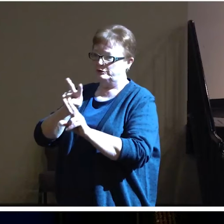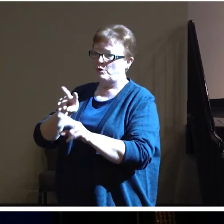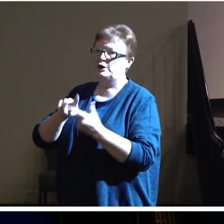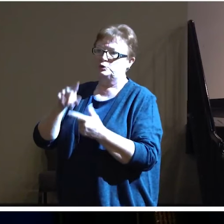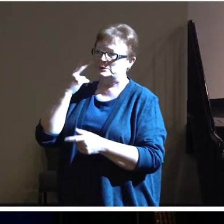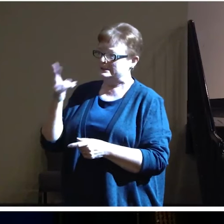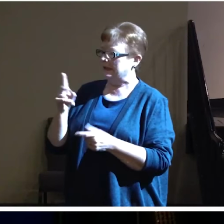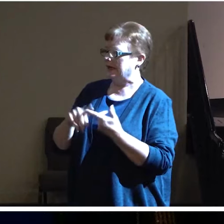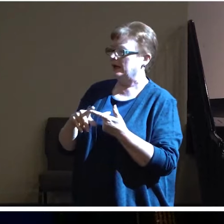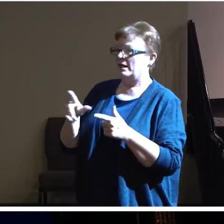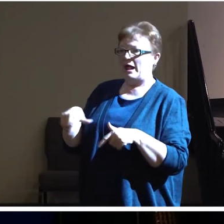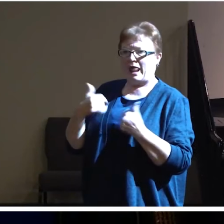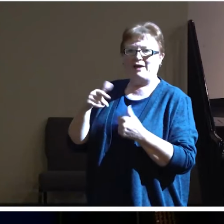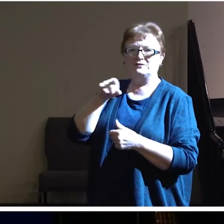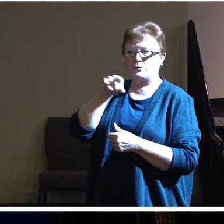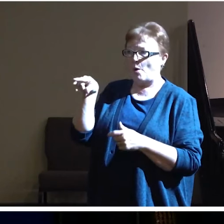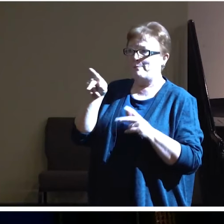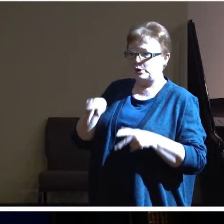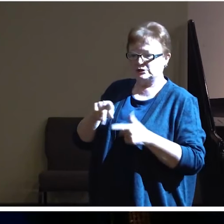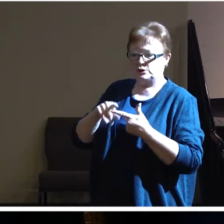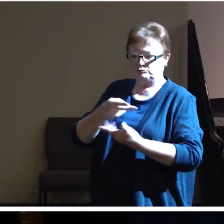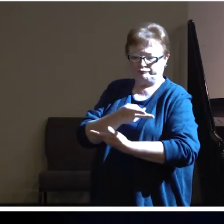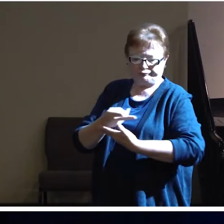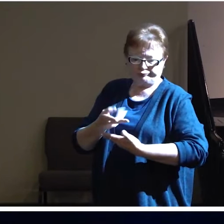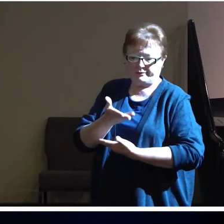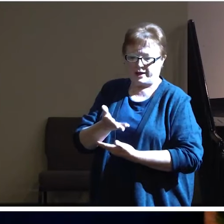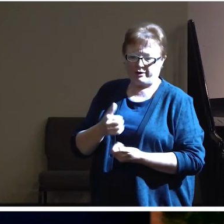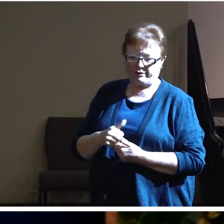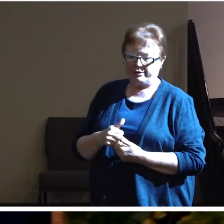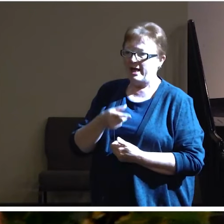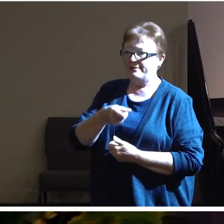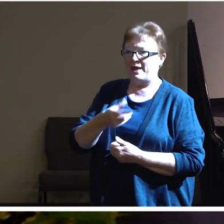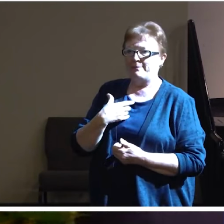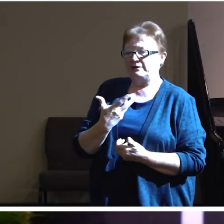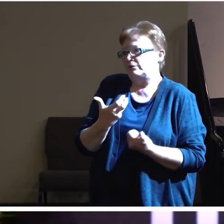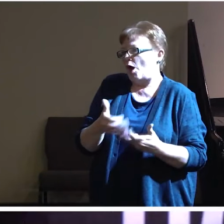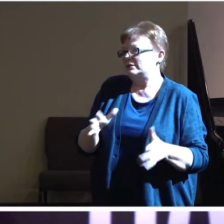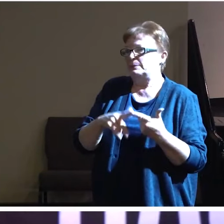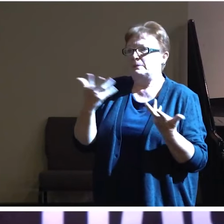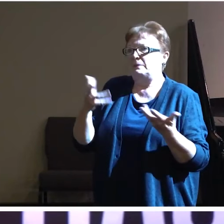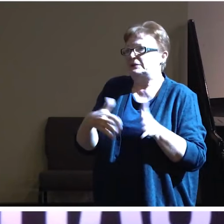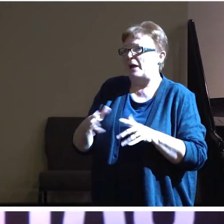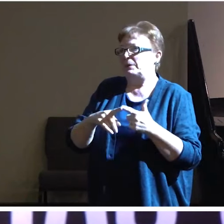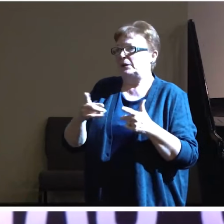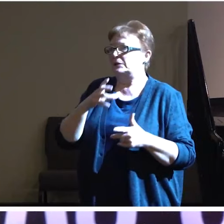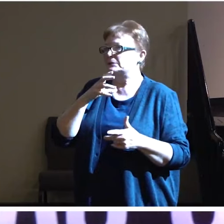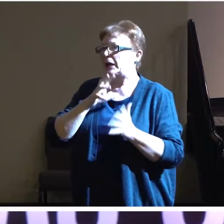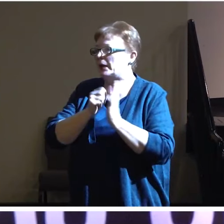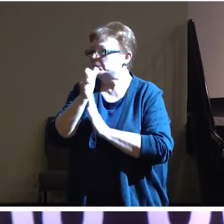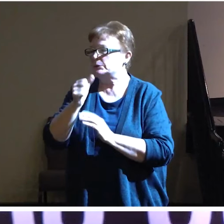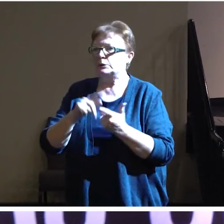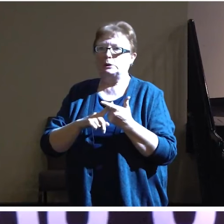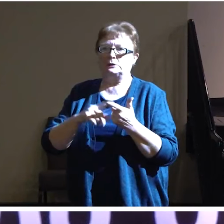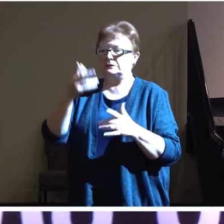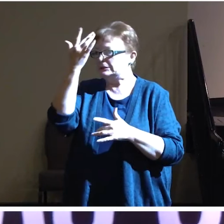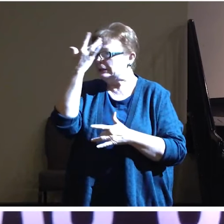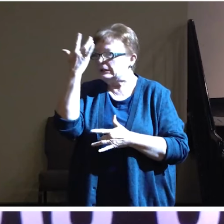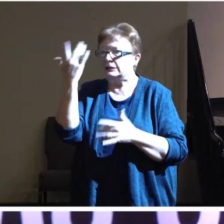the lives of those that have been lost to cancer, to disease, to old age, whatever it might be.